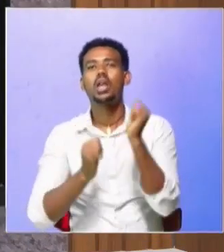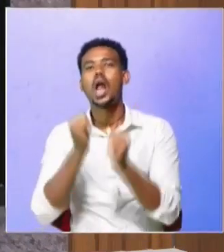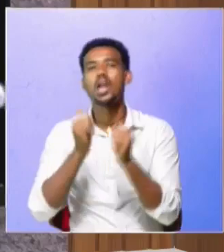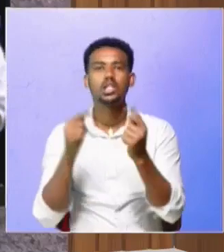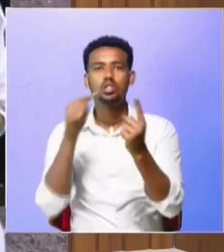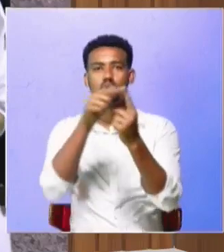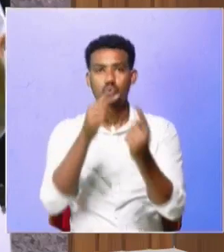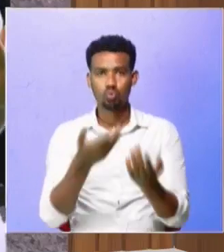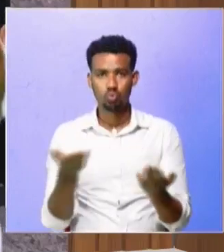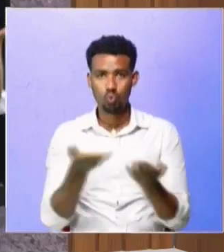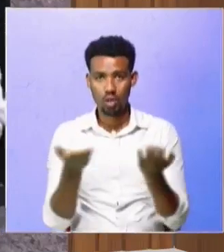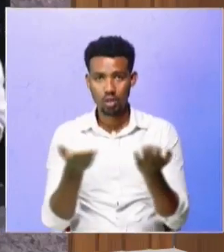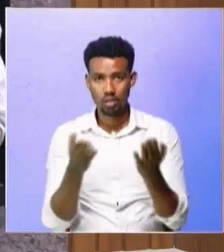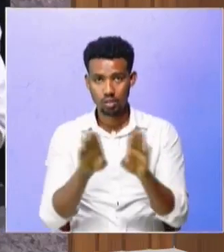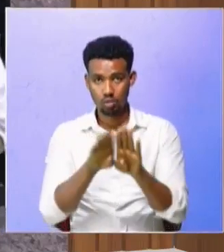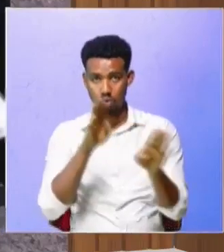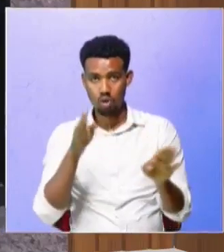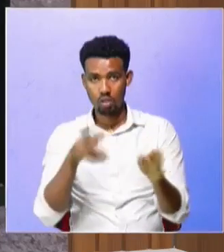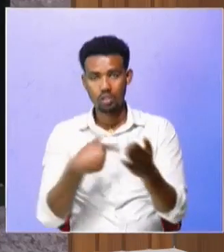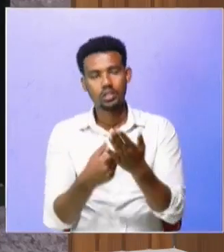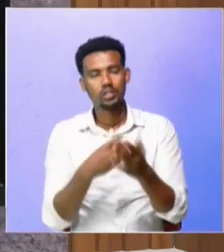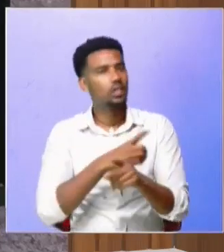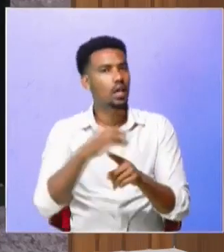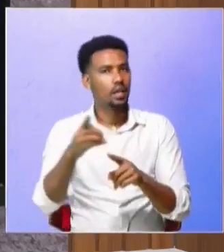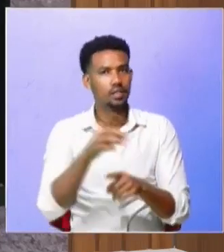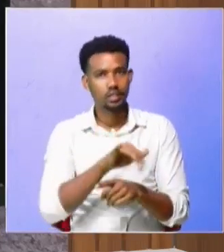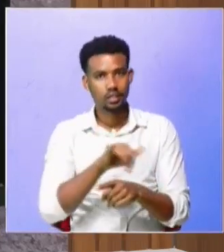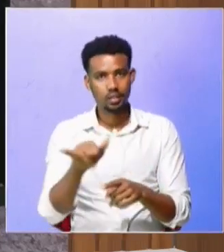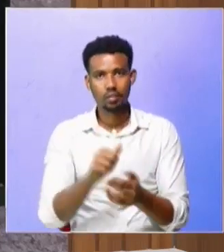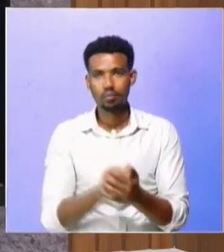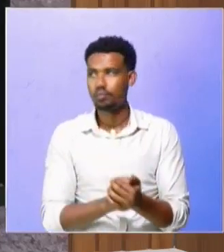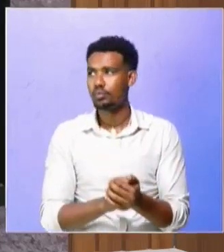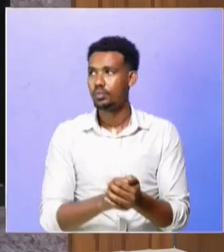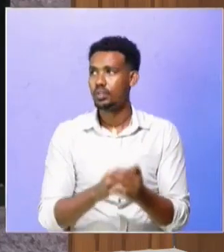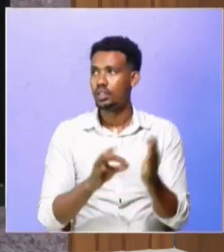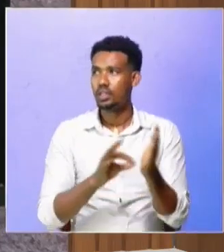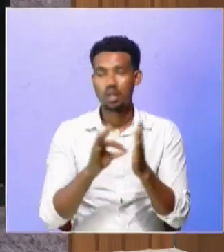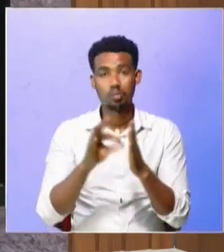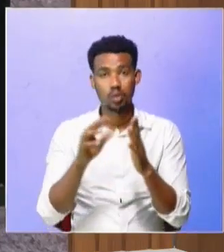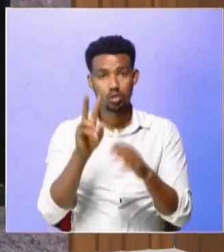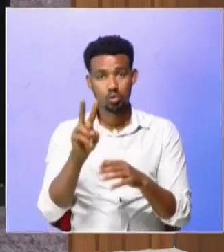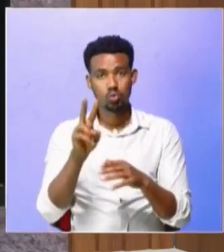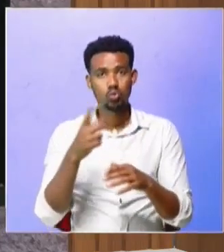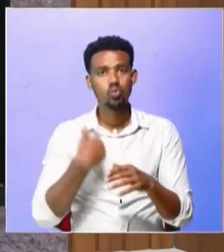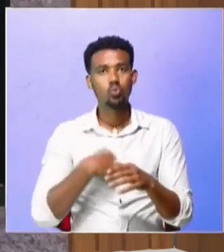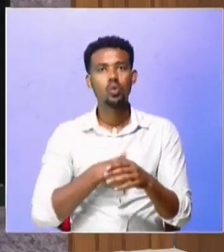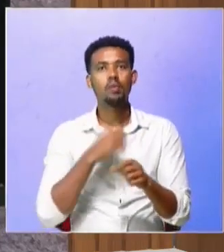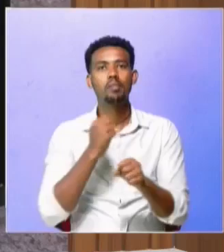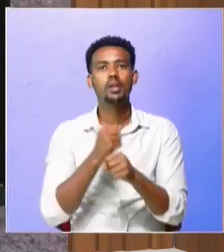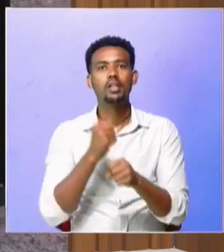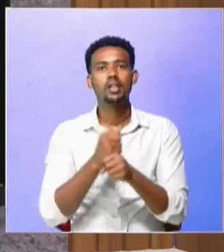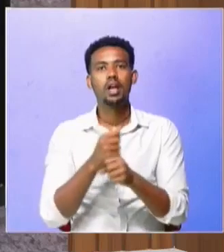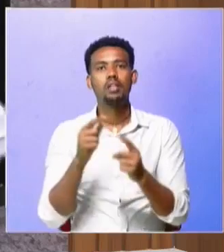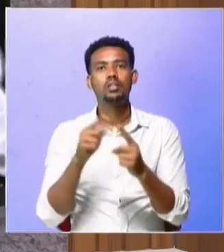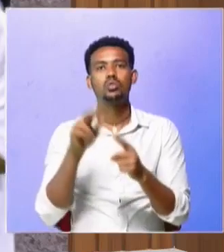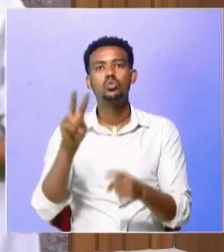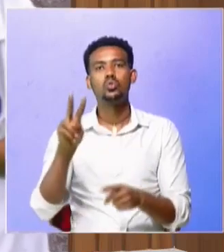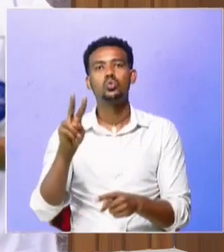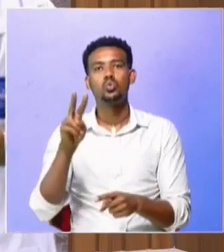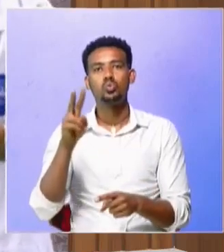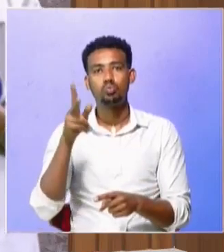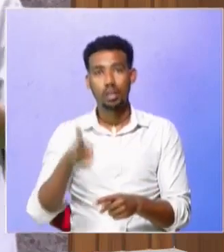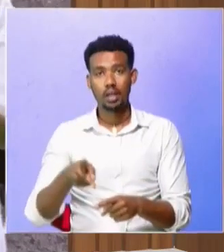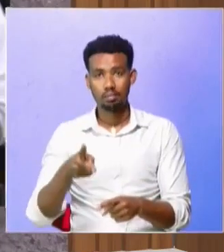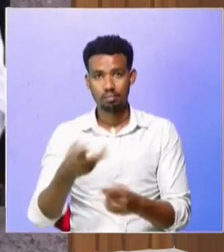is showing us what? Direction. Number two, we met at 2 p.m.